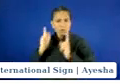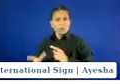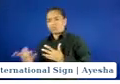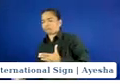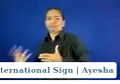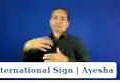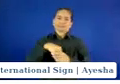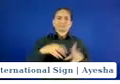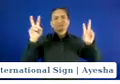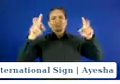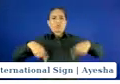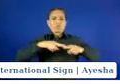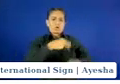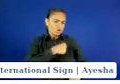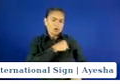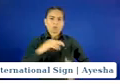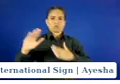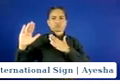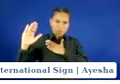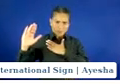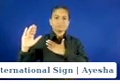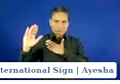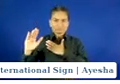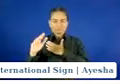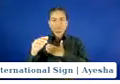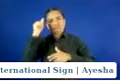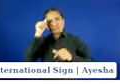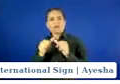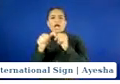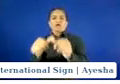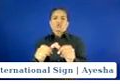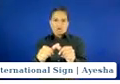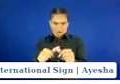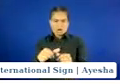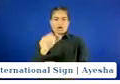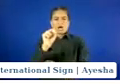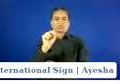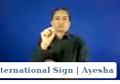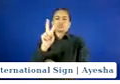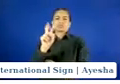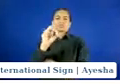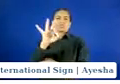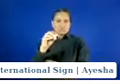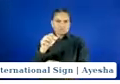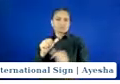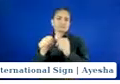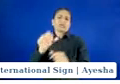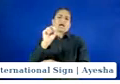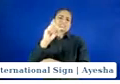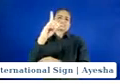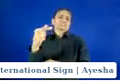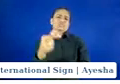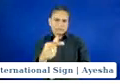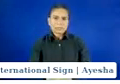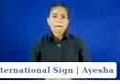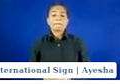unequivocal commitment of all UN member states to eradicate poverty in all its forms, end discrimination and